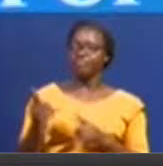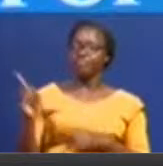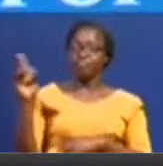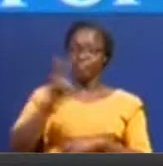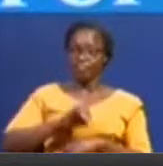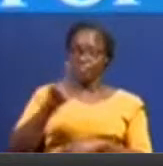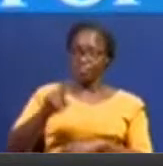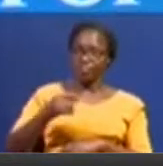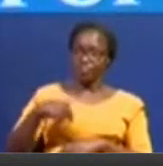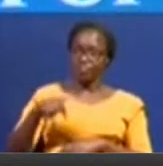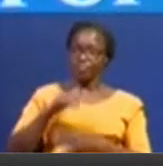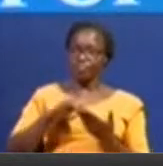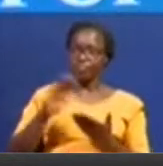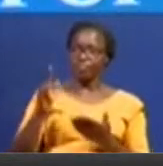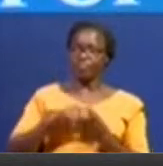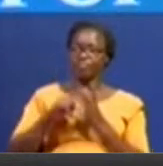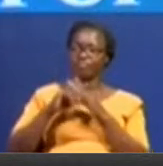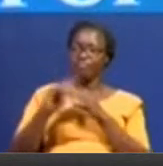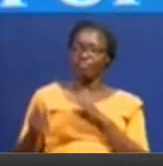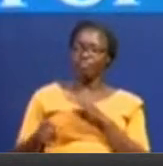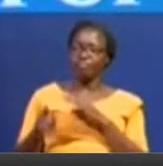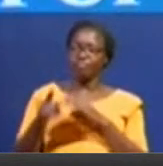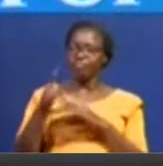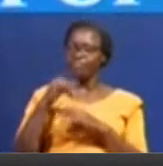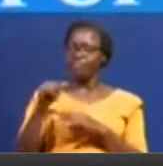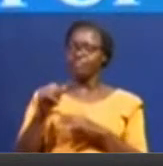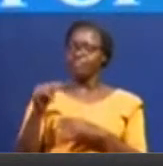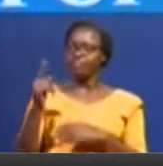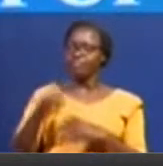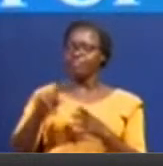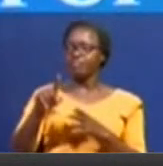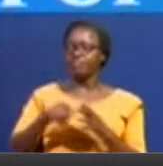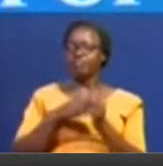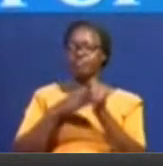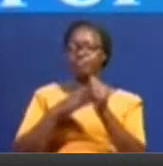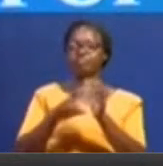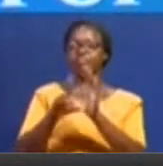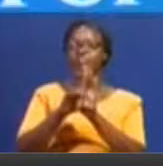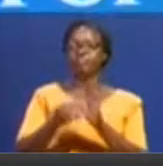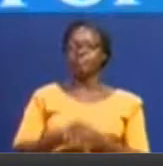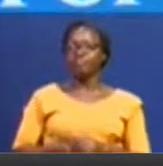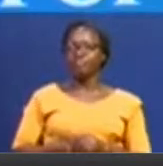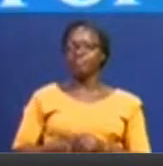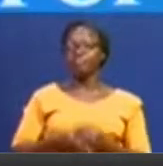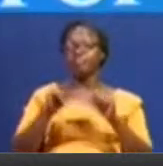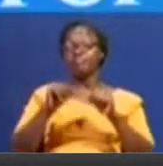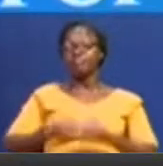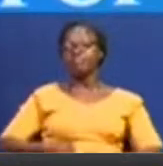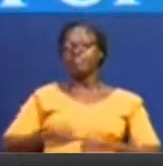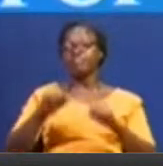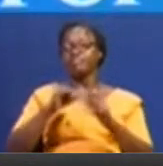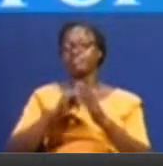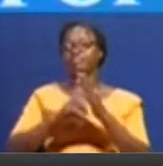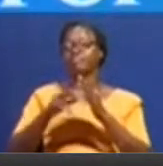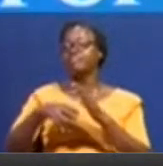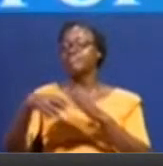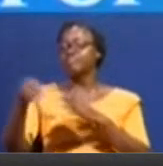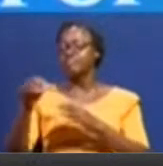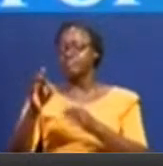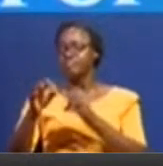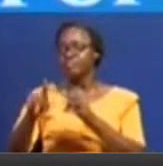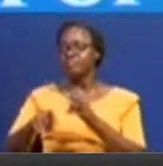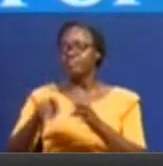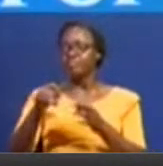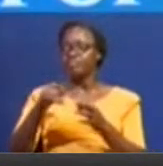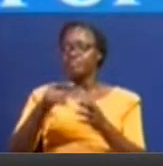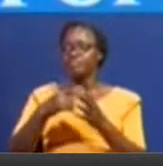day that they need us most, then you disappear. So that is what needs to be guided by the law. can you be able to just walk out? If you need to walk